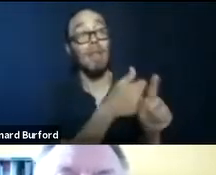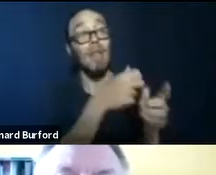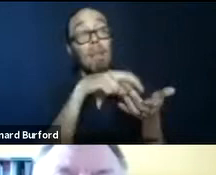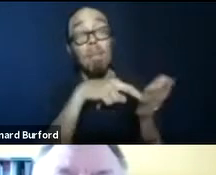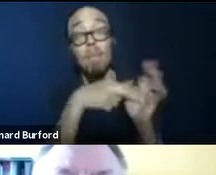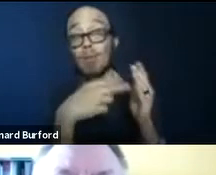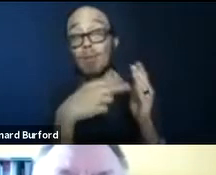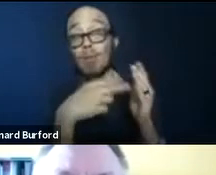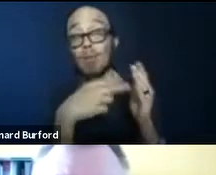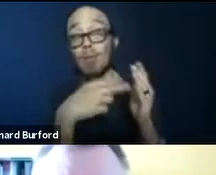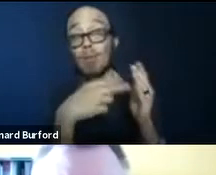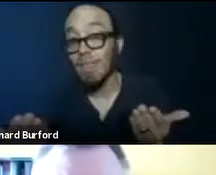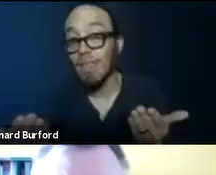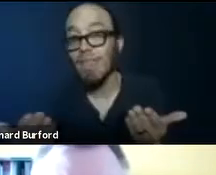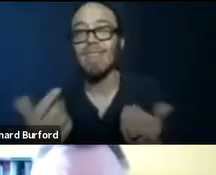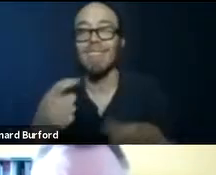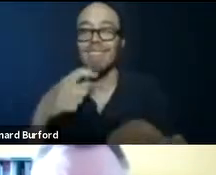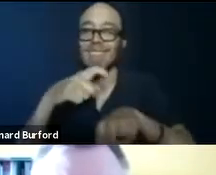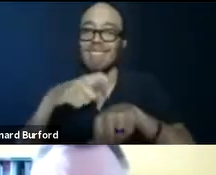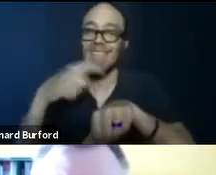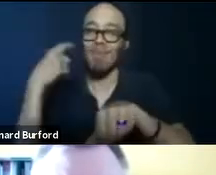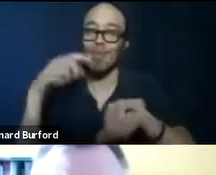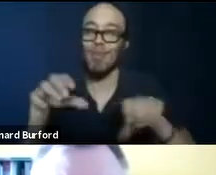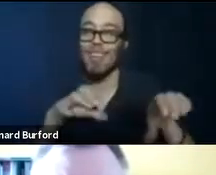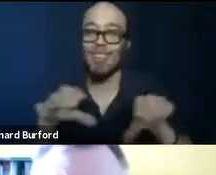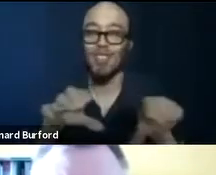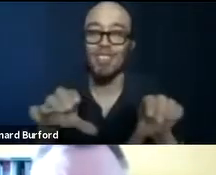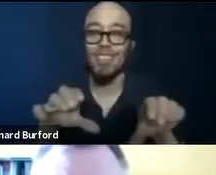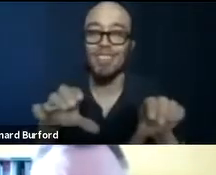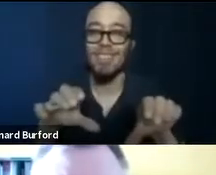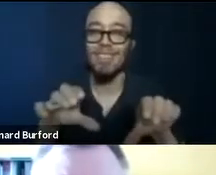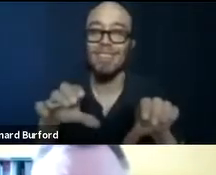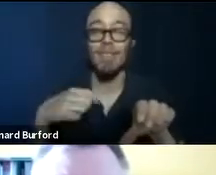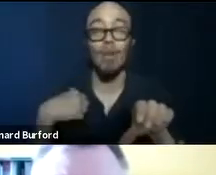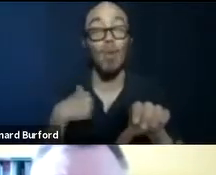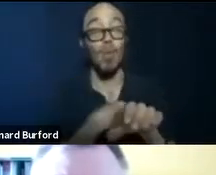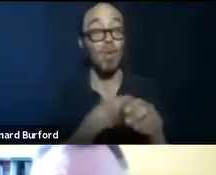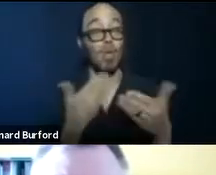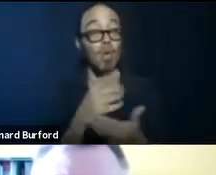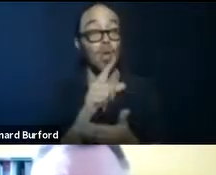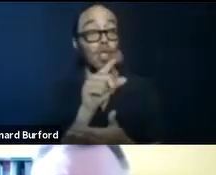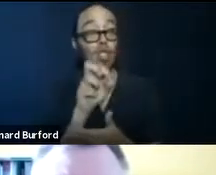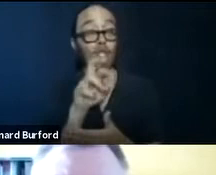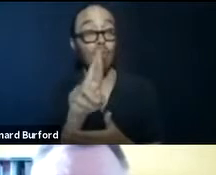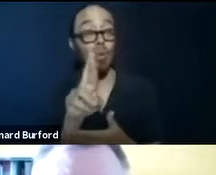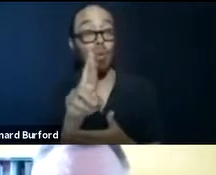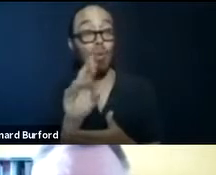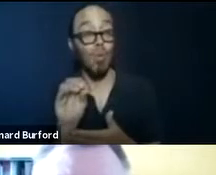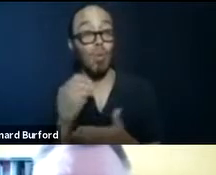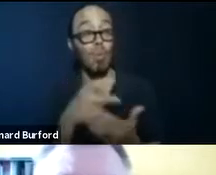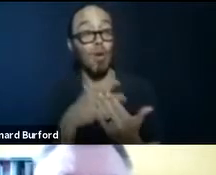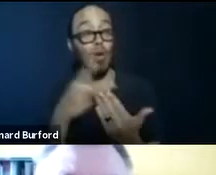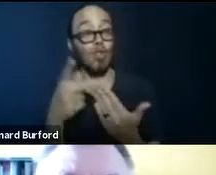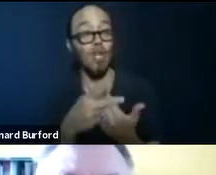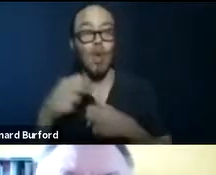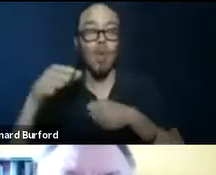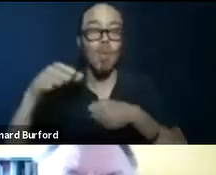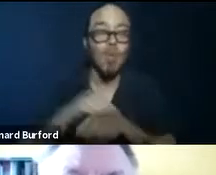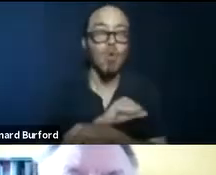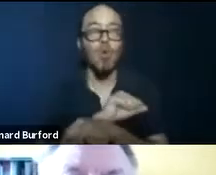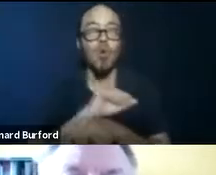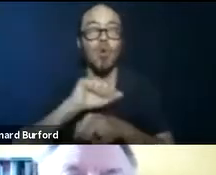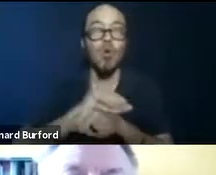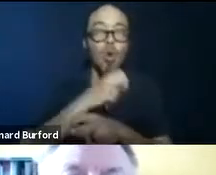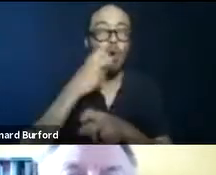there is time of action. And we at the Zero Project are working very hard to review